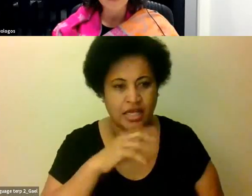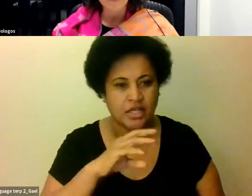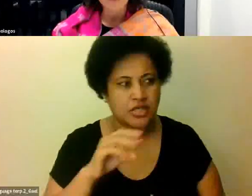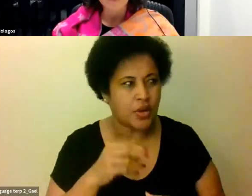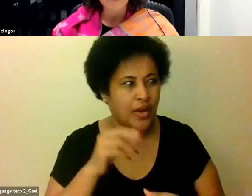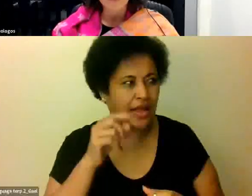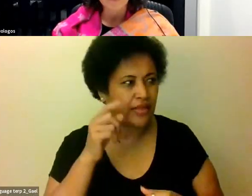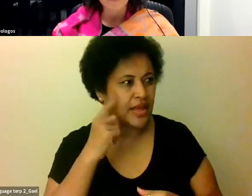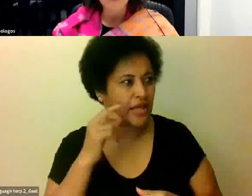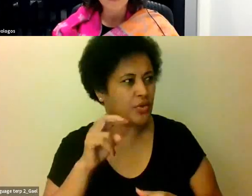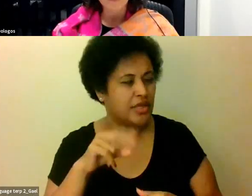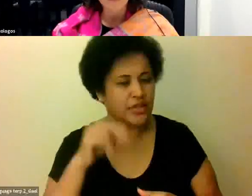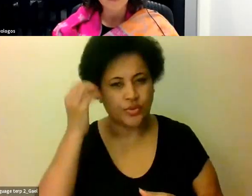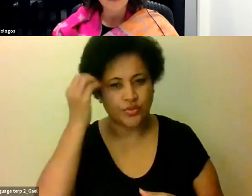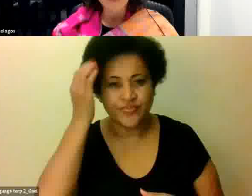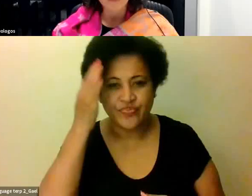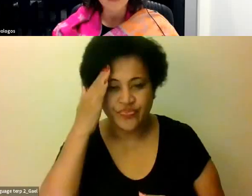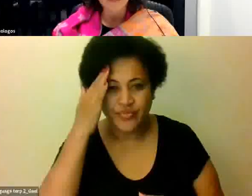take into account